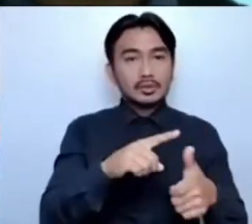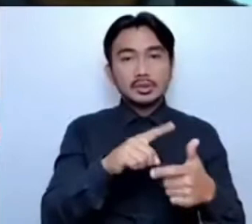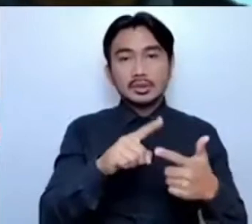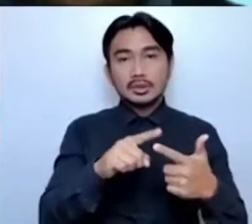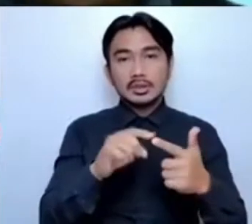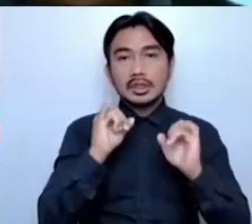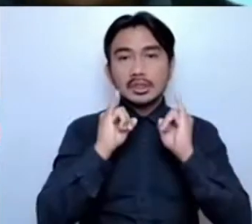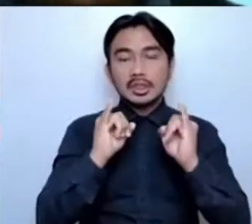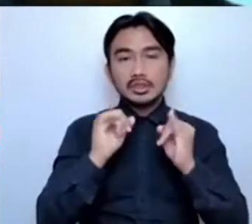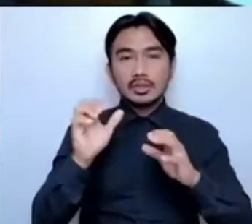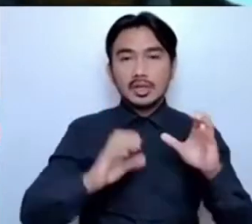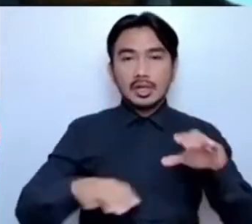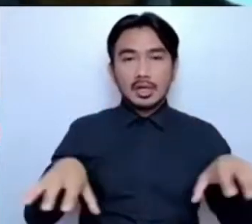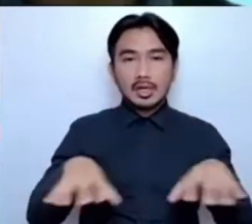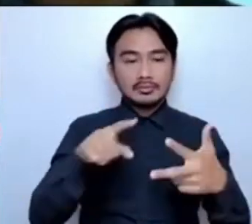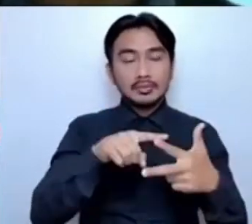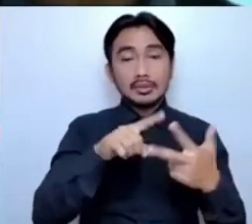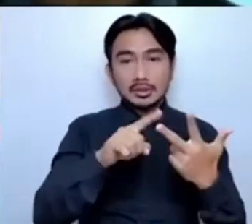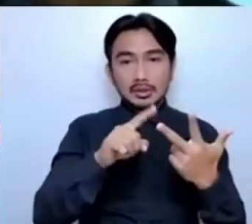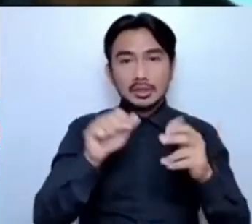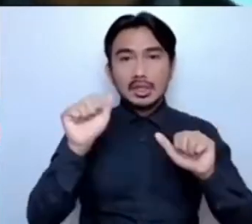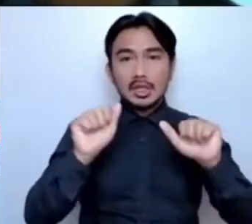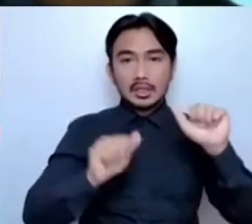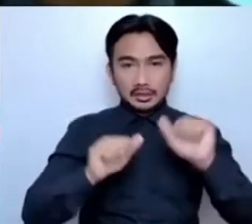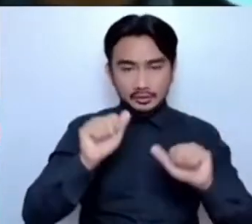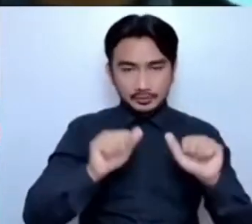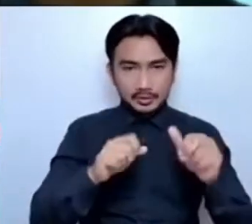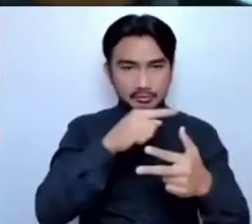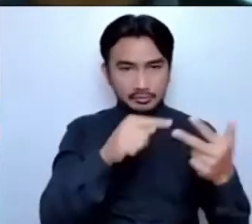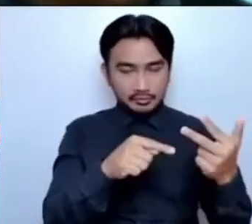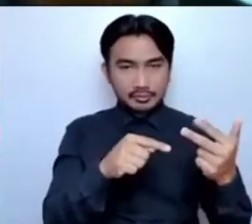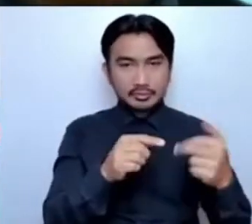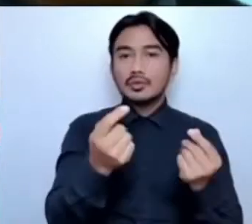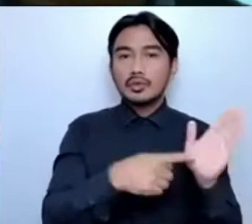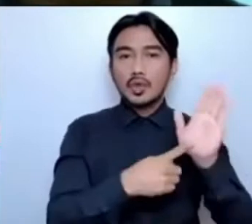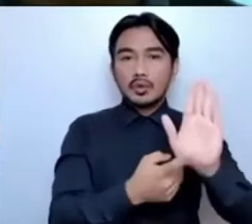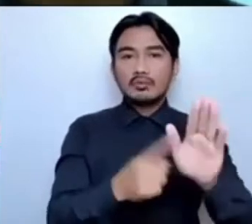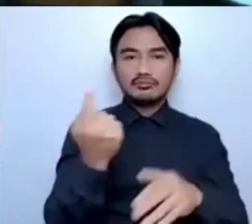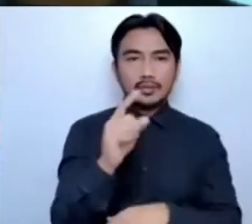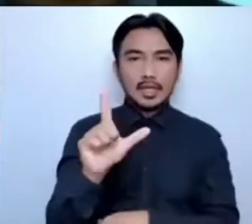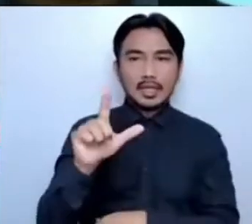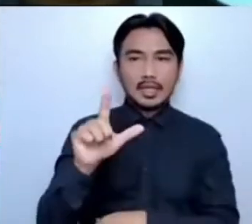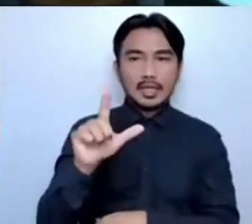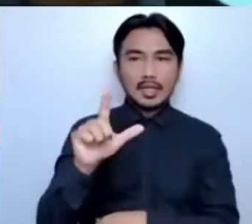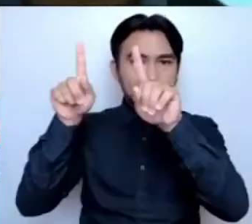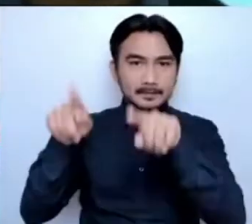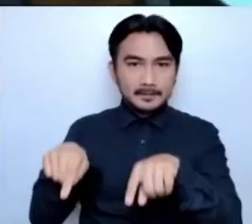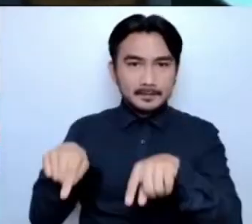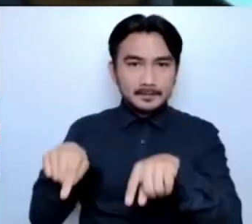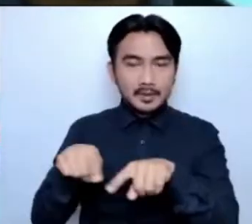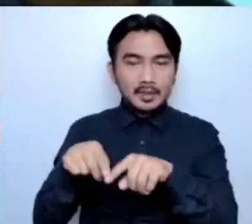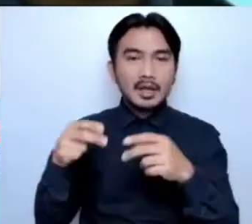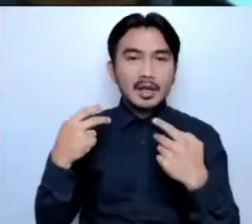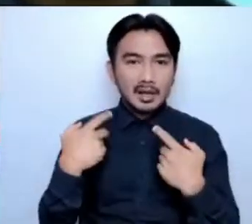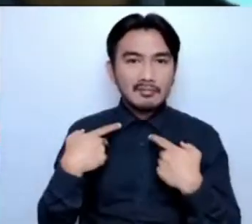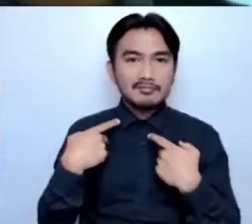and assessments. All you need to do is to present your lesson plan with annotations